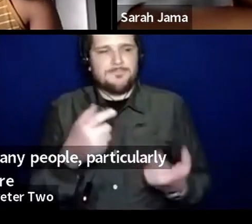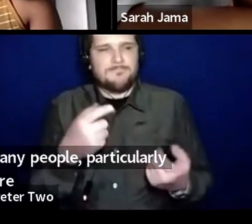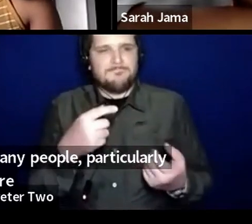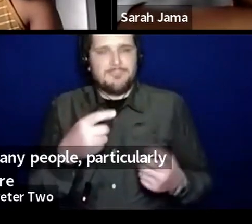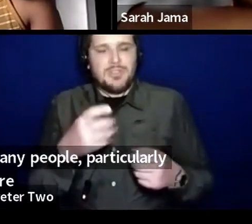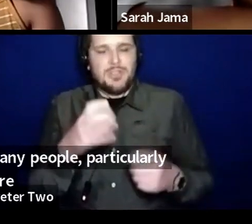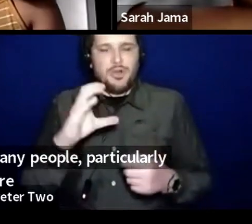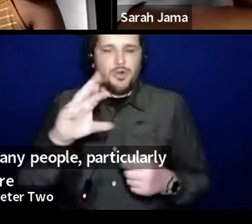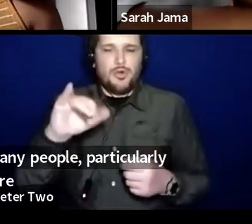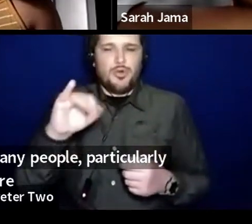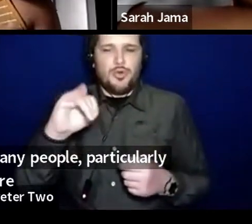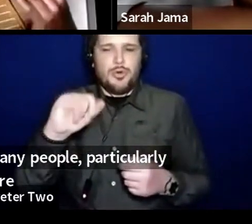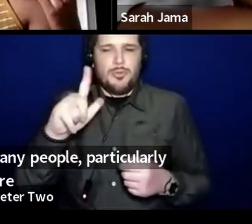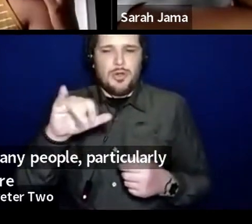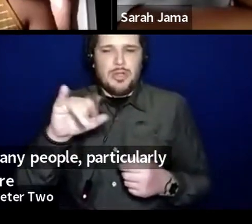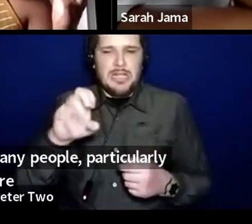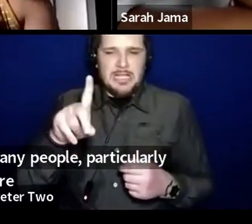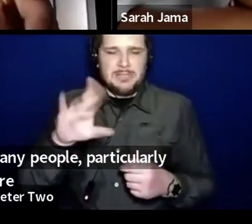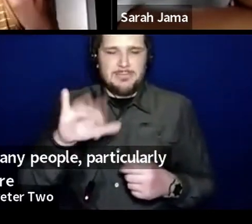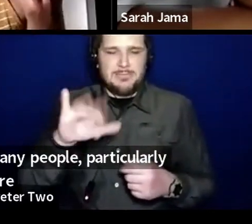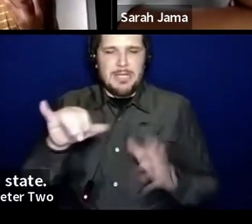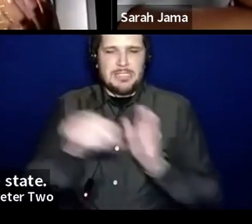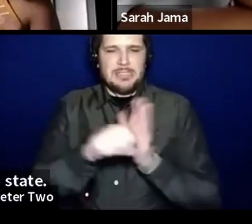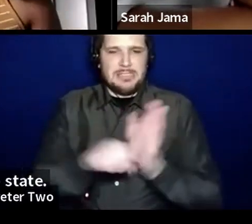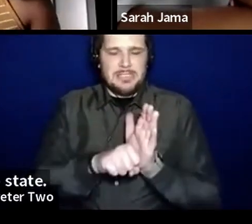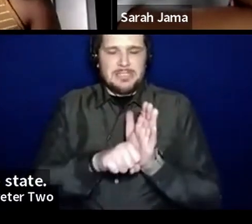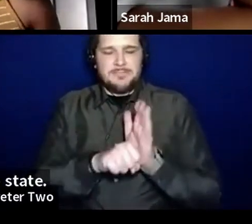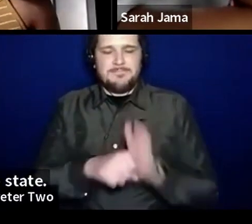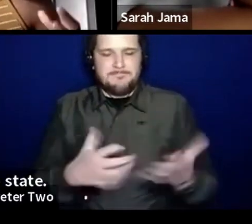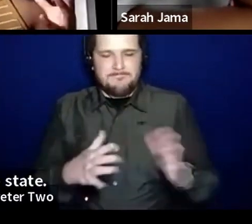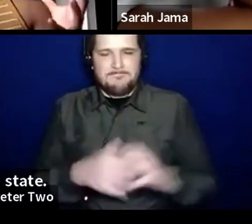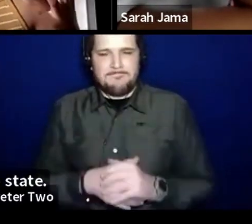I think that's a really kind of good way to